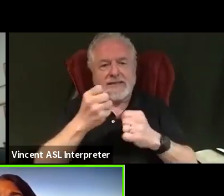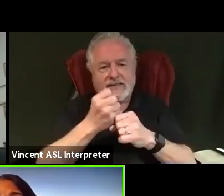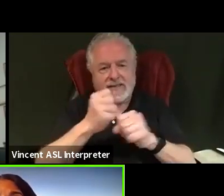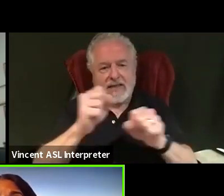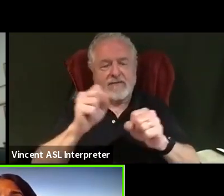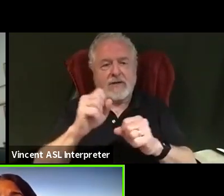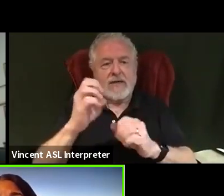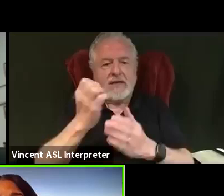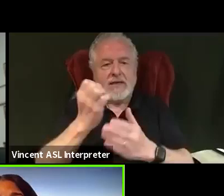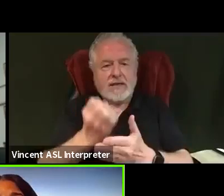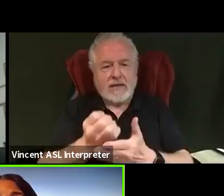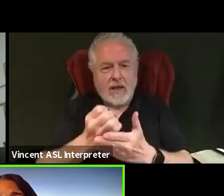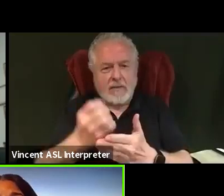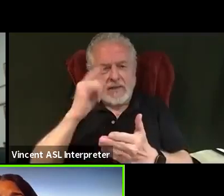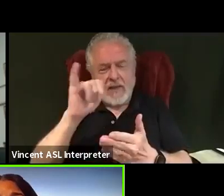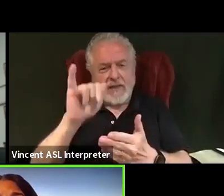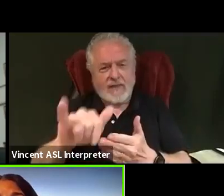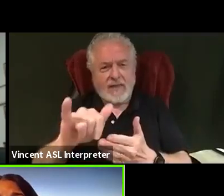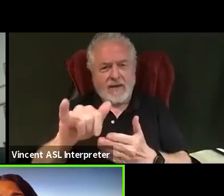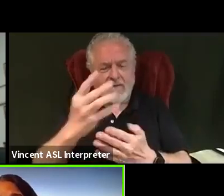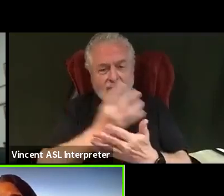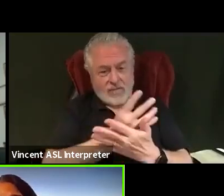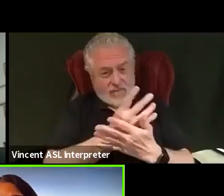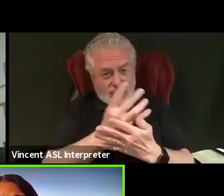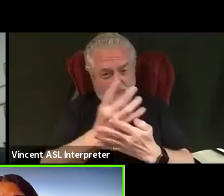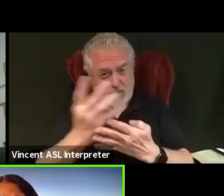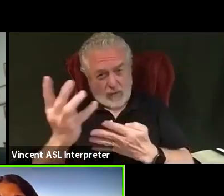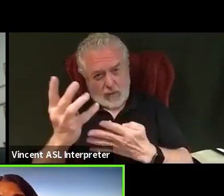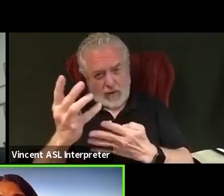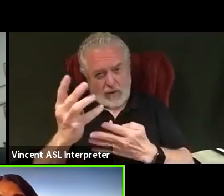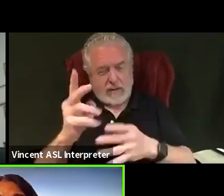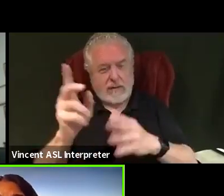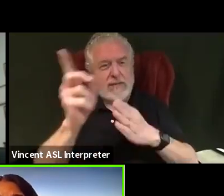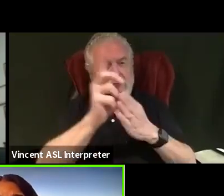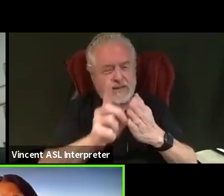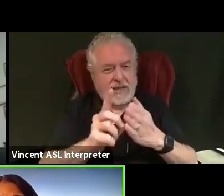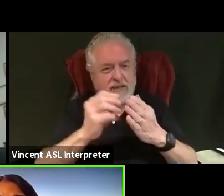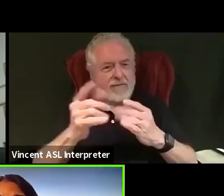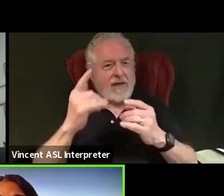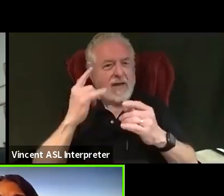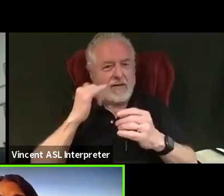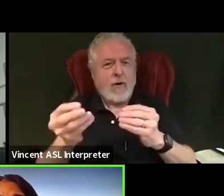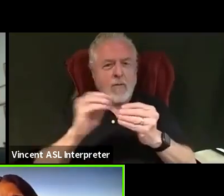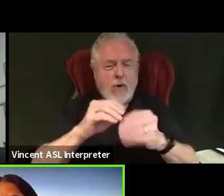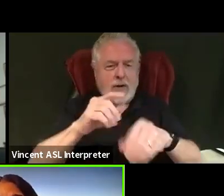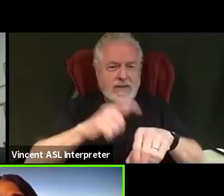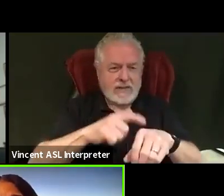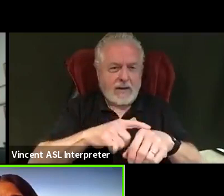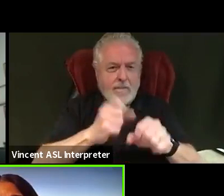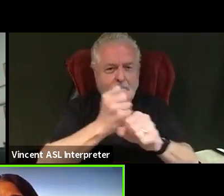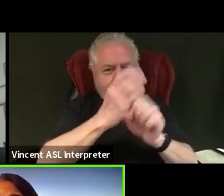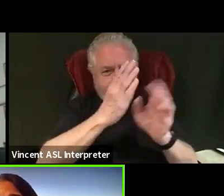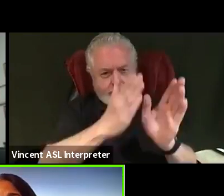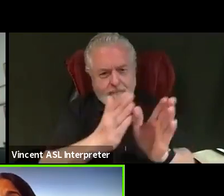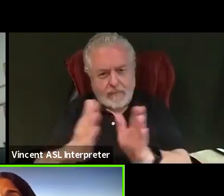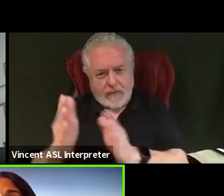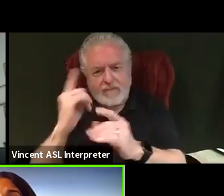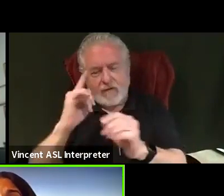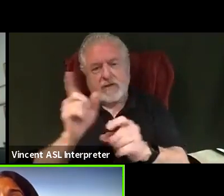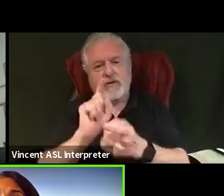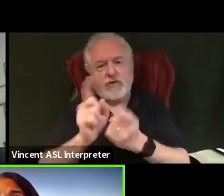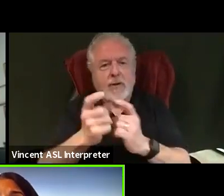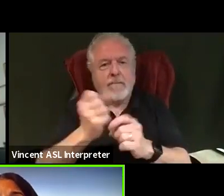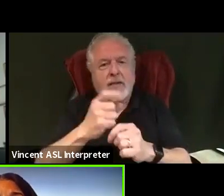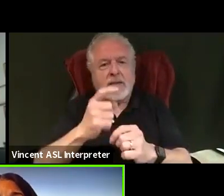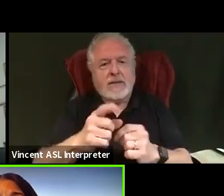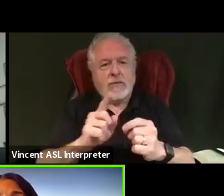economy. The thinking is that this 4-week period is designed to give Californians more time to prepare for the change and to